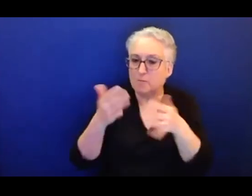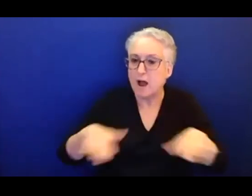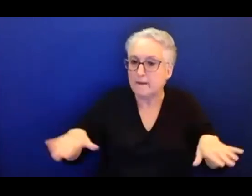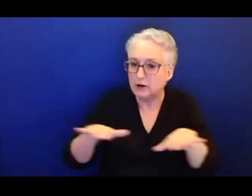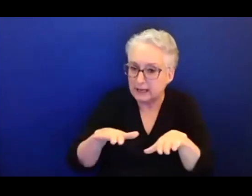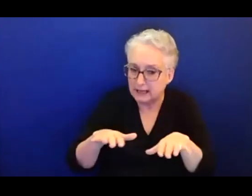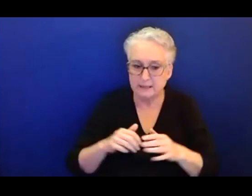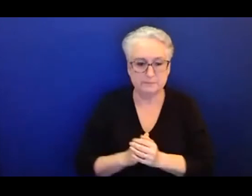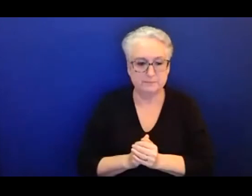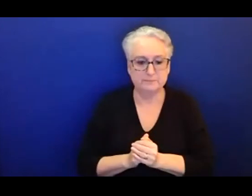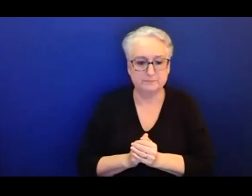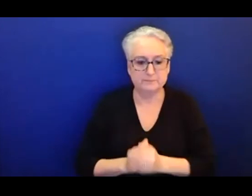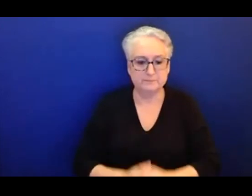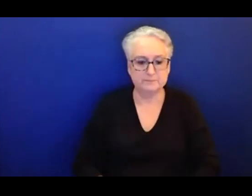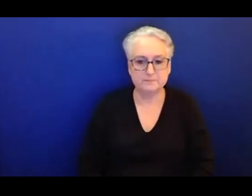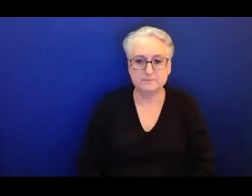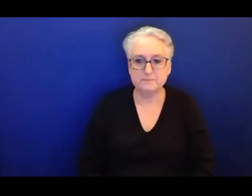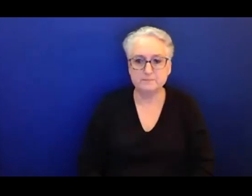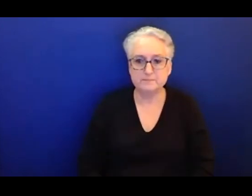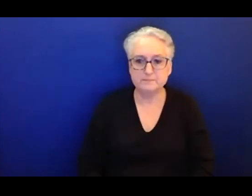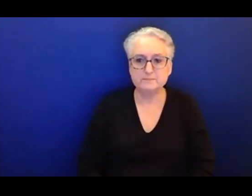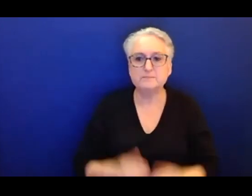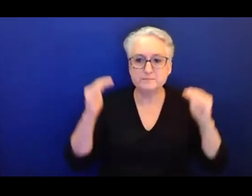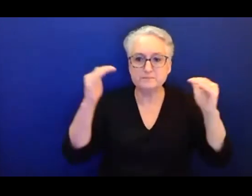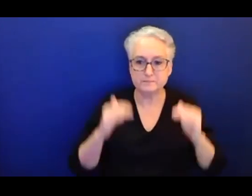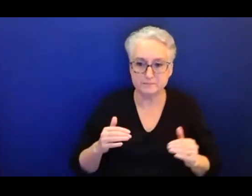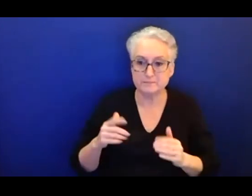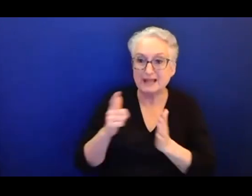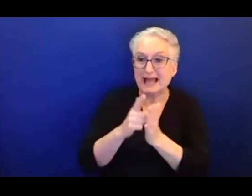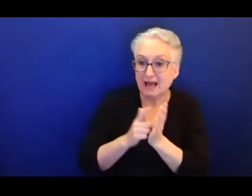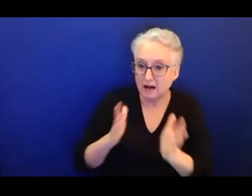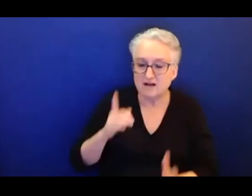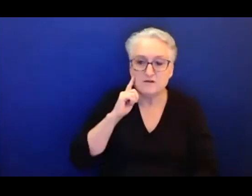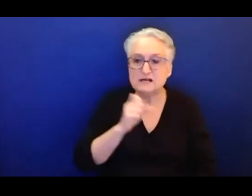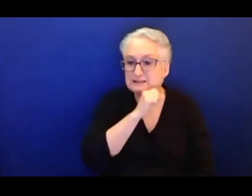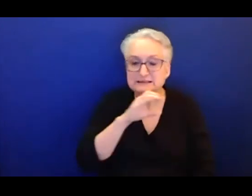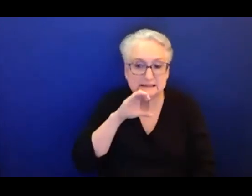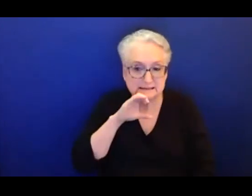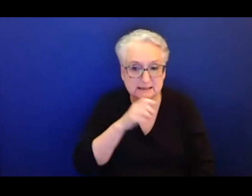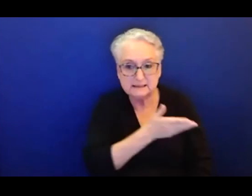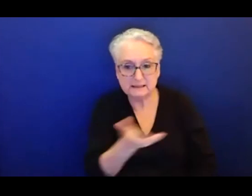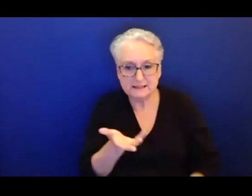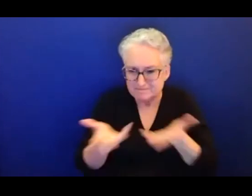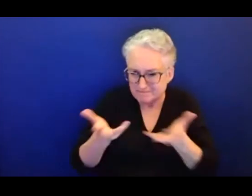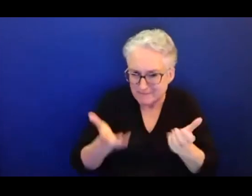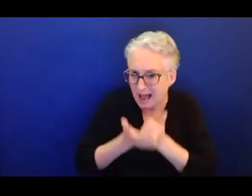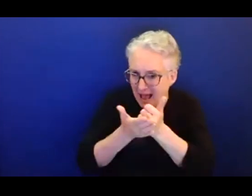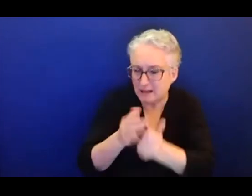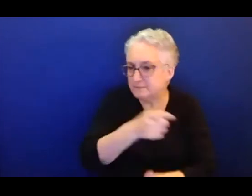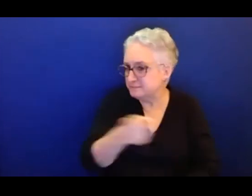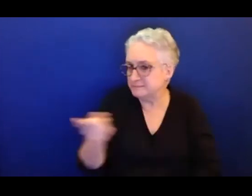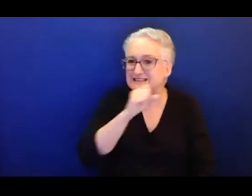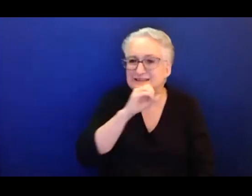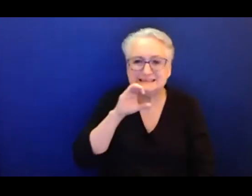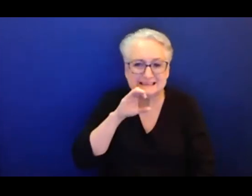help address legal issues facing seniors so that they can maintain their lives